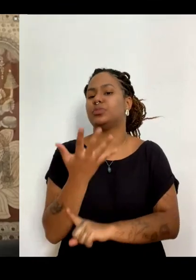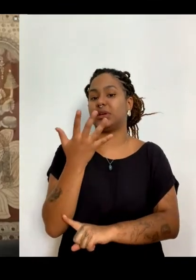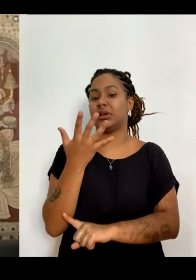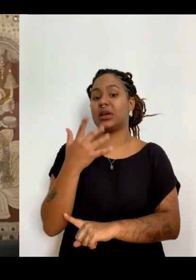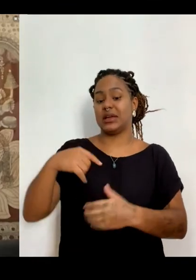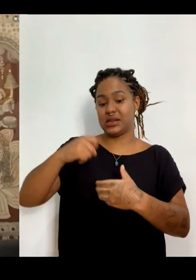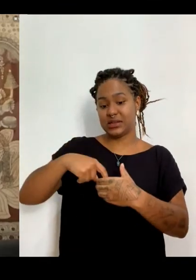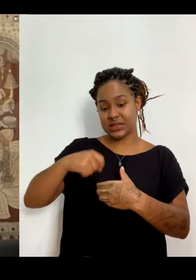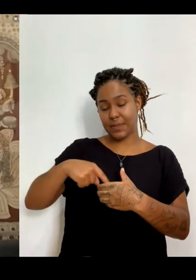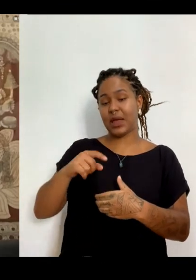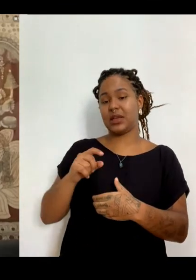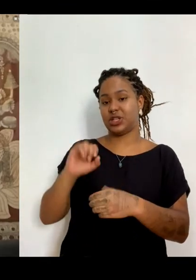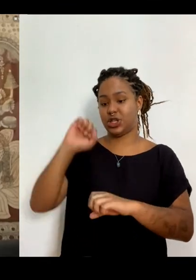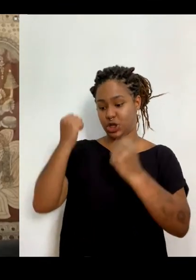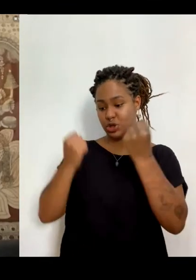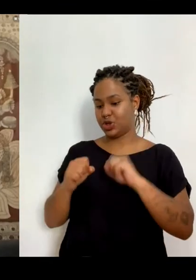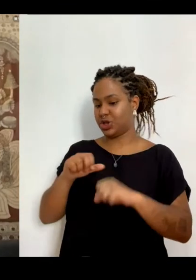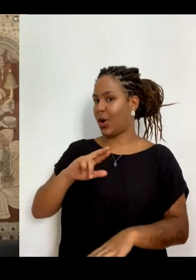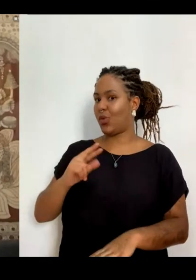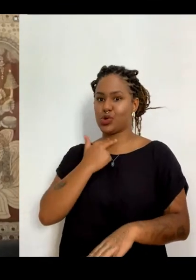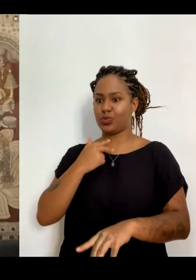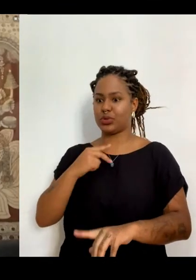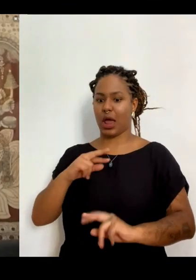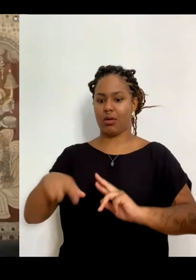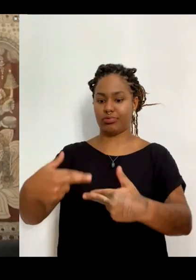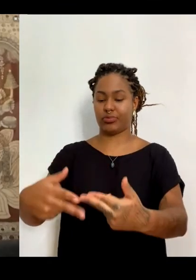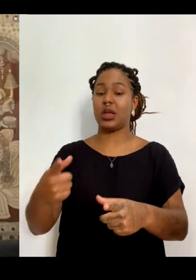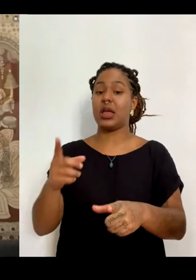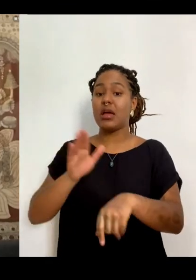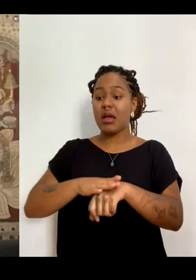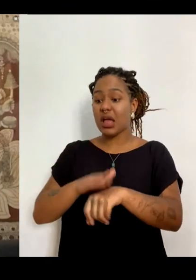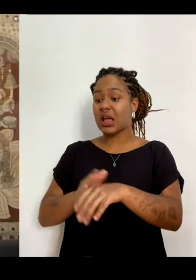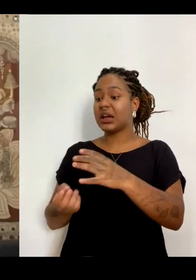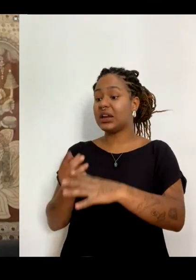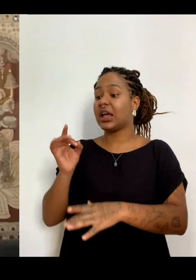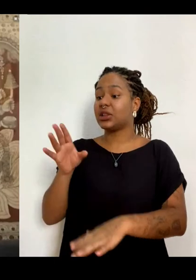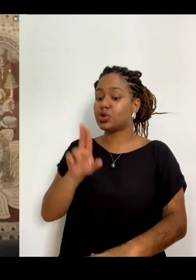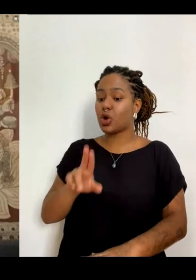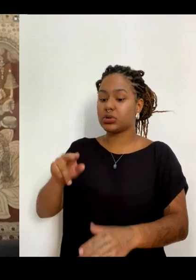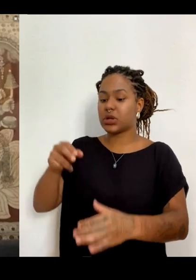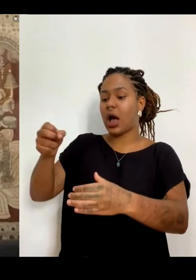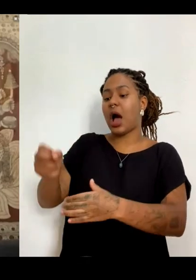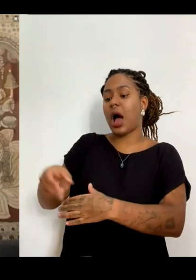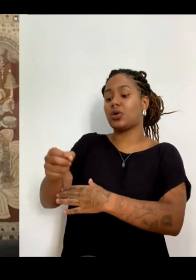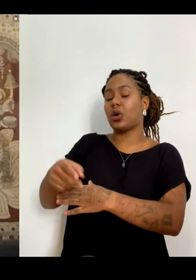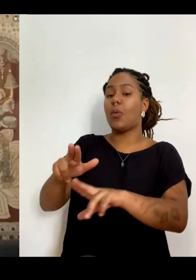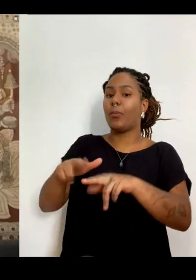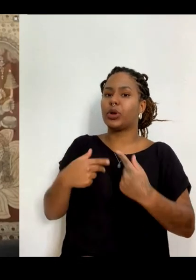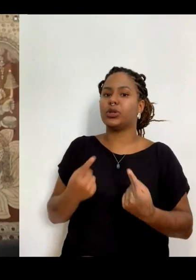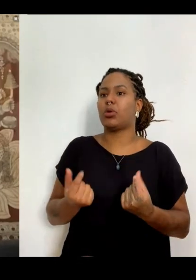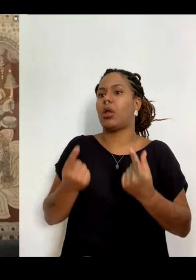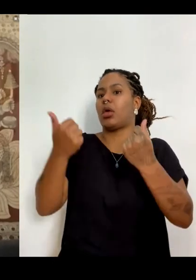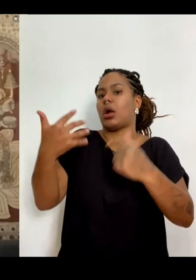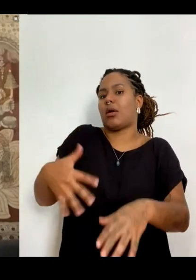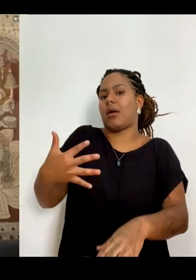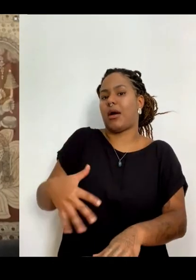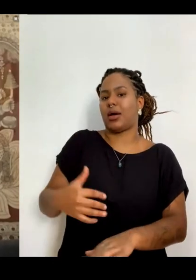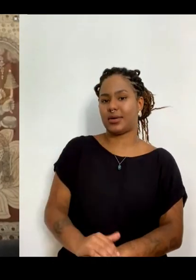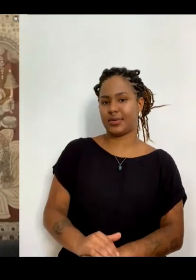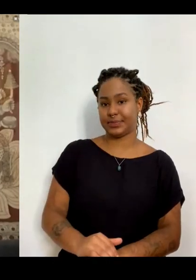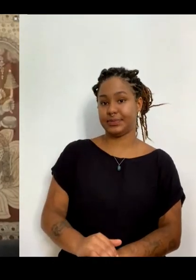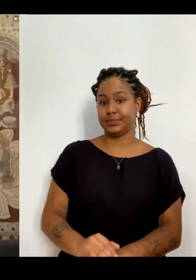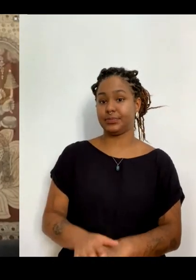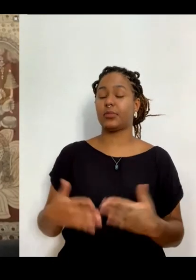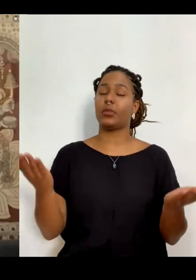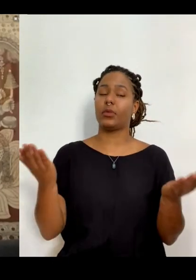chemicals and therefore they have huge costs this is the reason we now have seed famines everywhere and this is also the reason